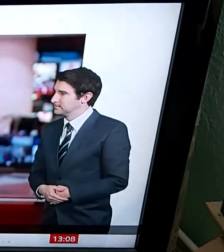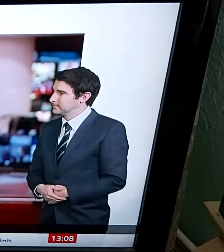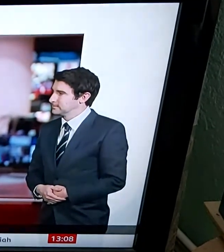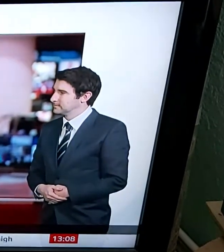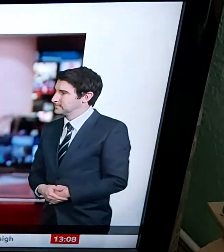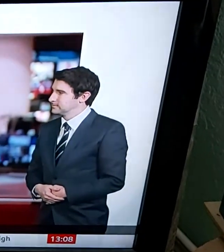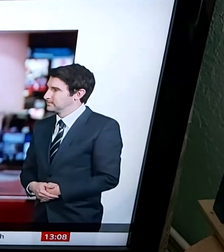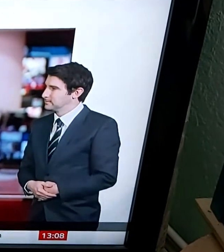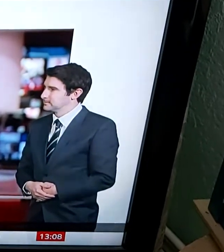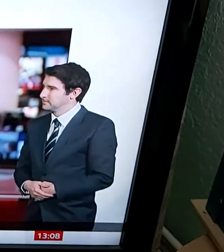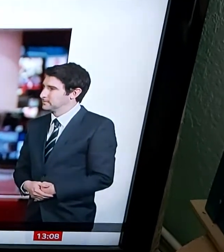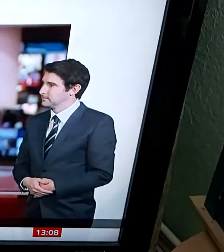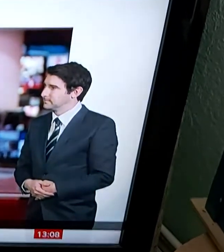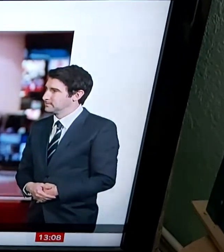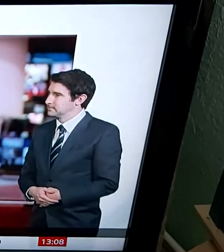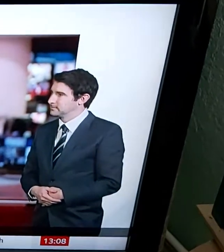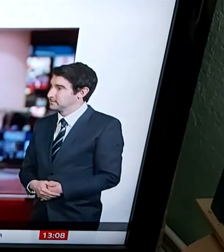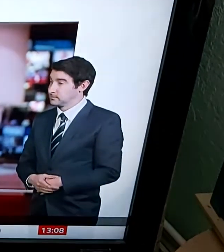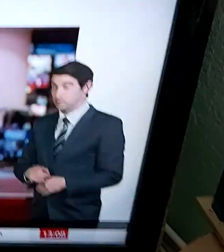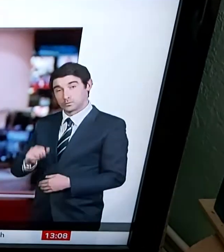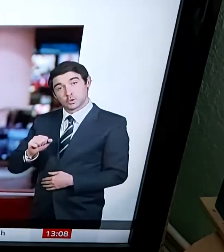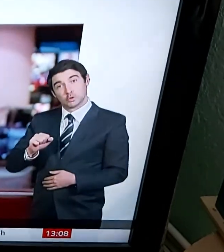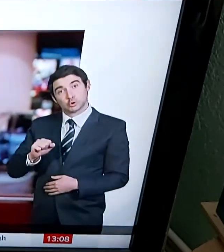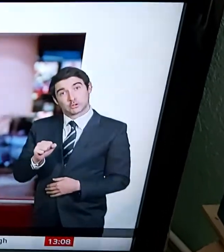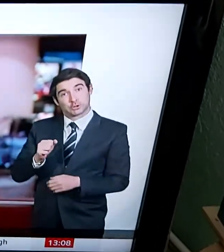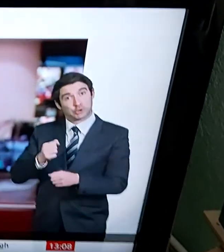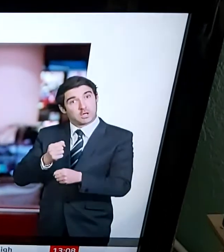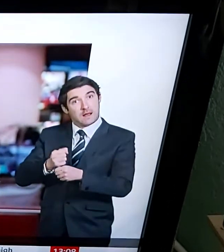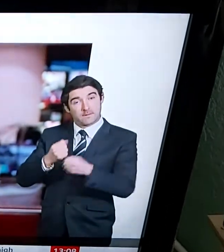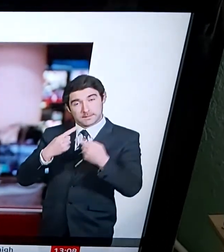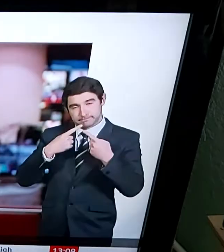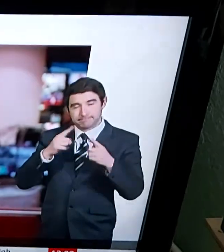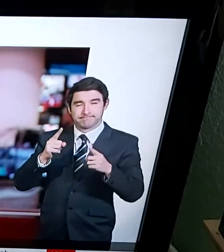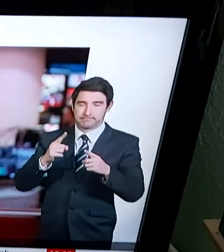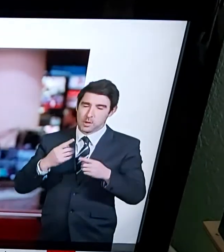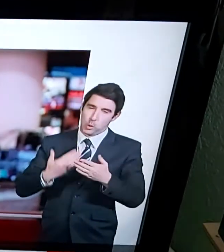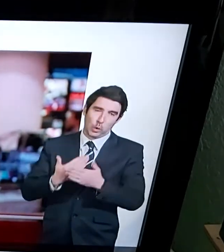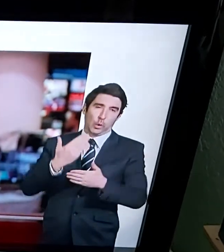Now, the Scottish Government have just announced emergency measures for Scotland. The First Minister,